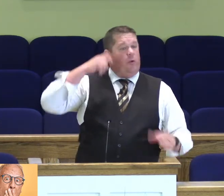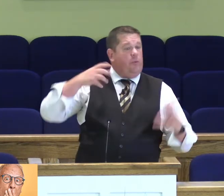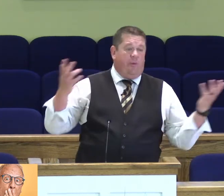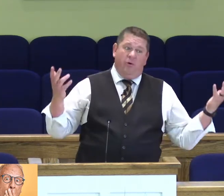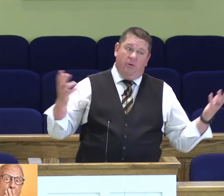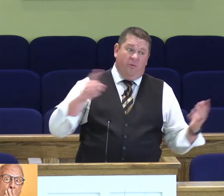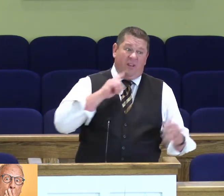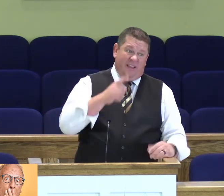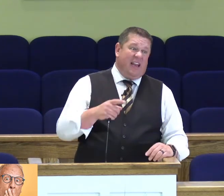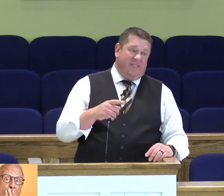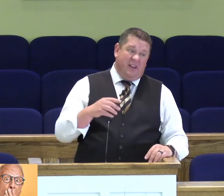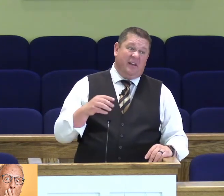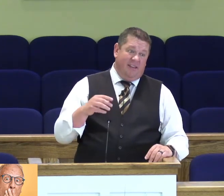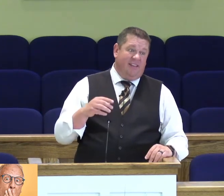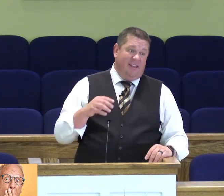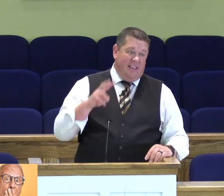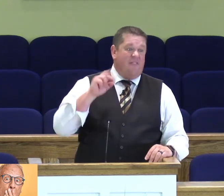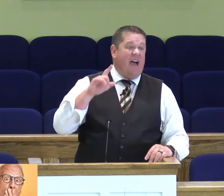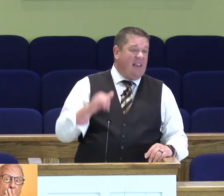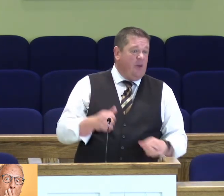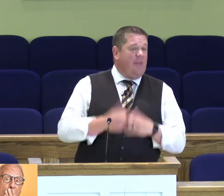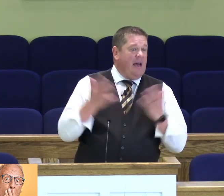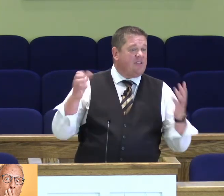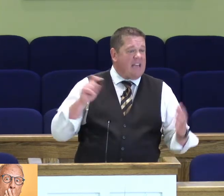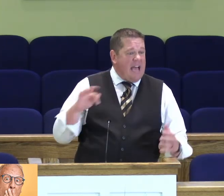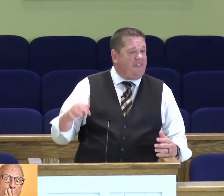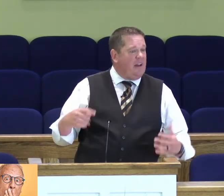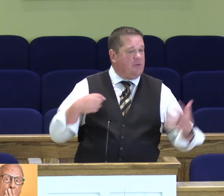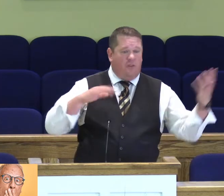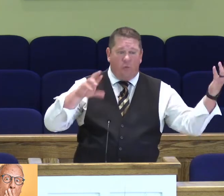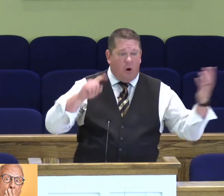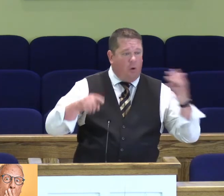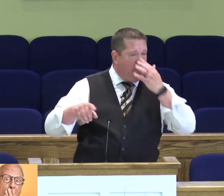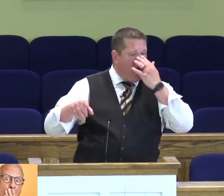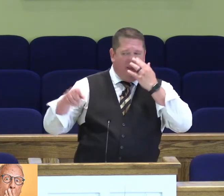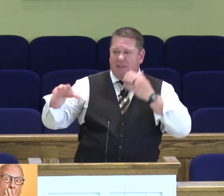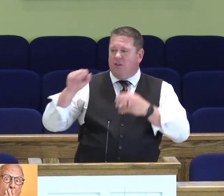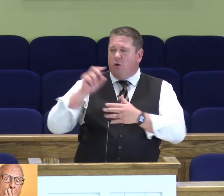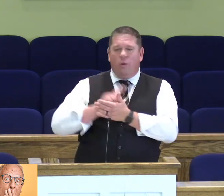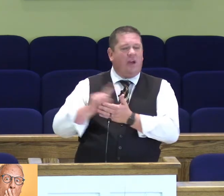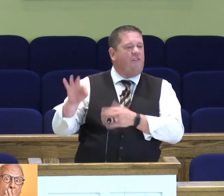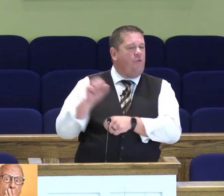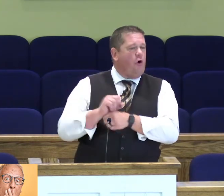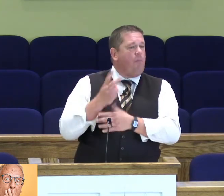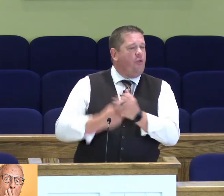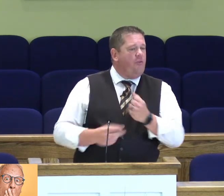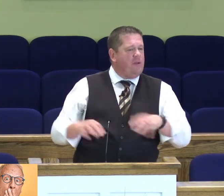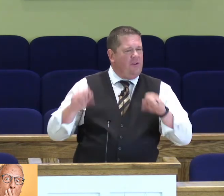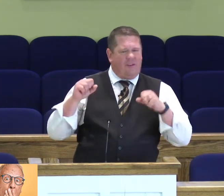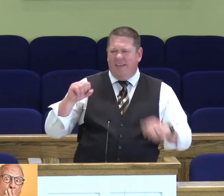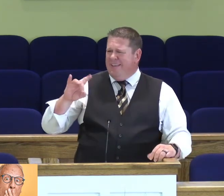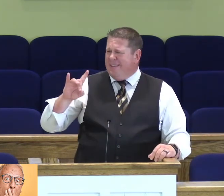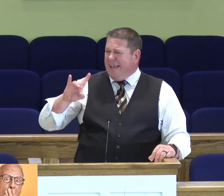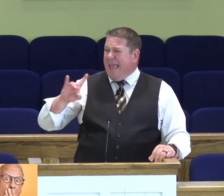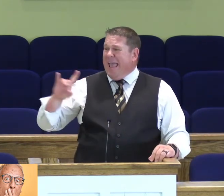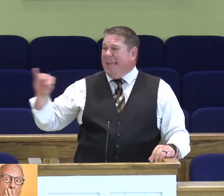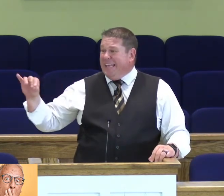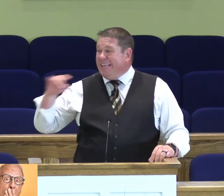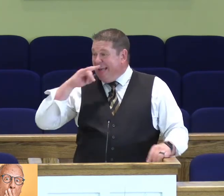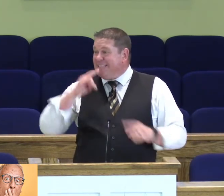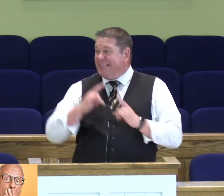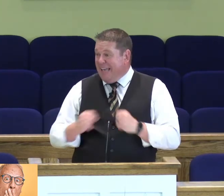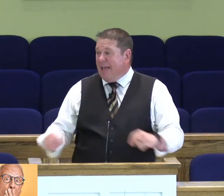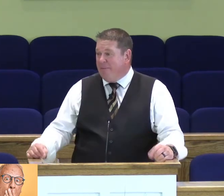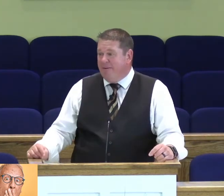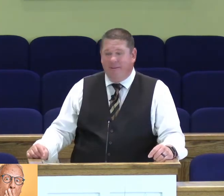the one summer when we were really kind of in a valley without staff and I was on the road, and they took a week off of work, both of them, and took like